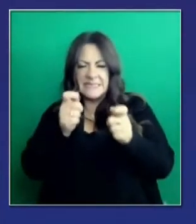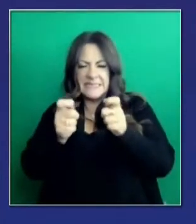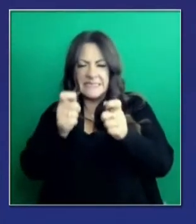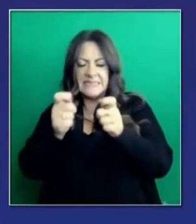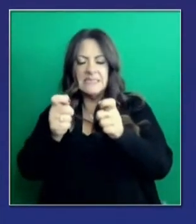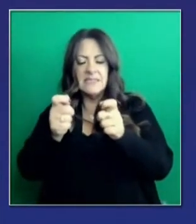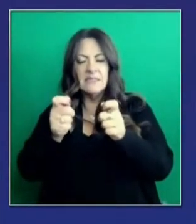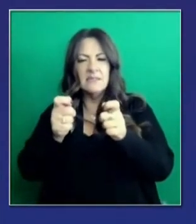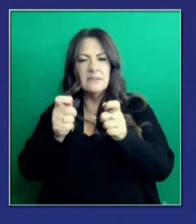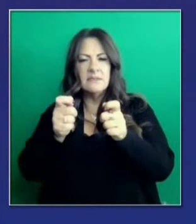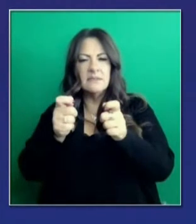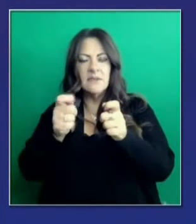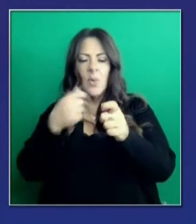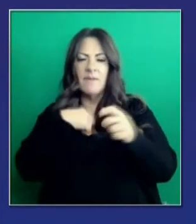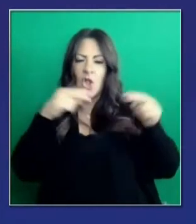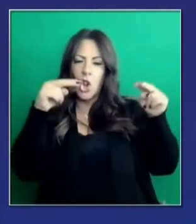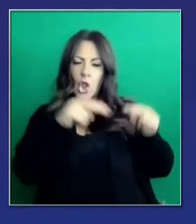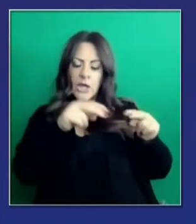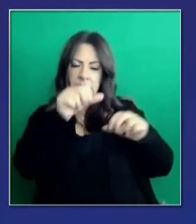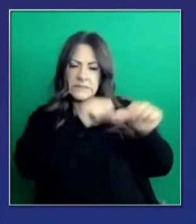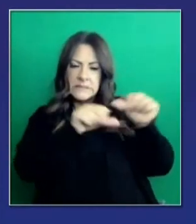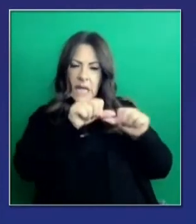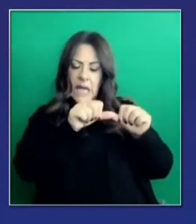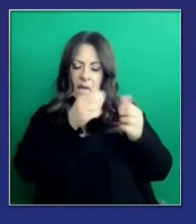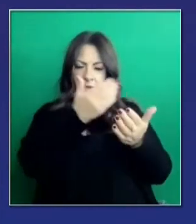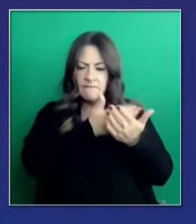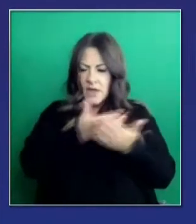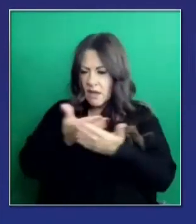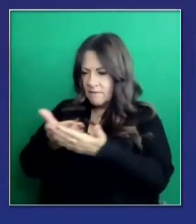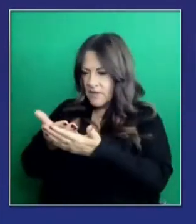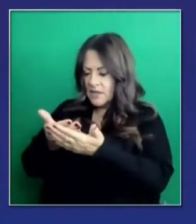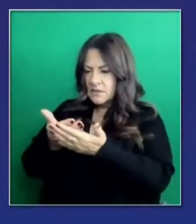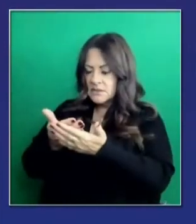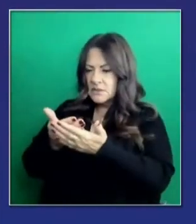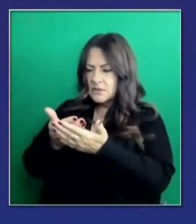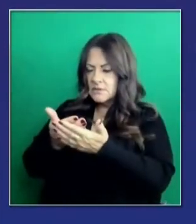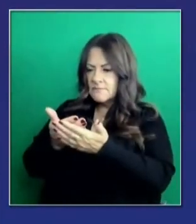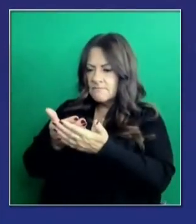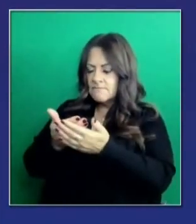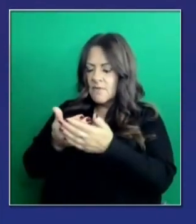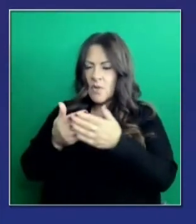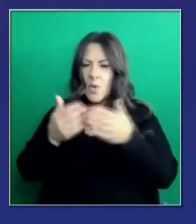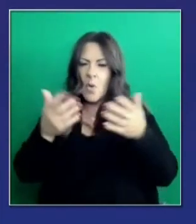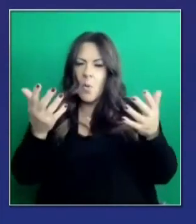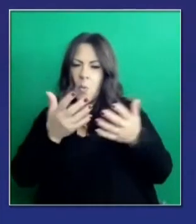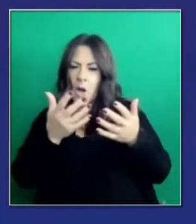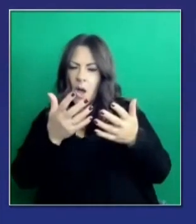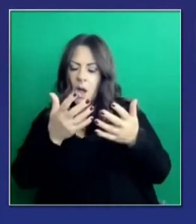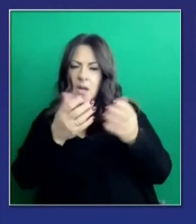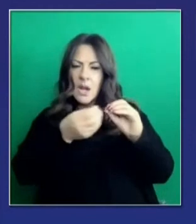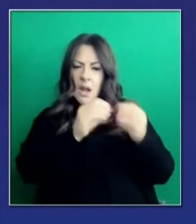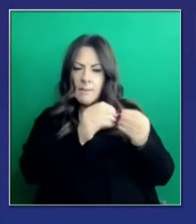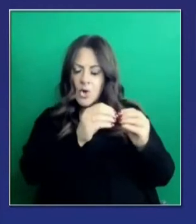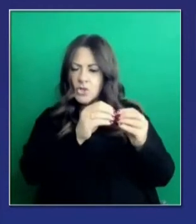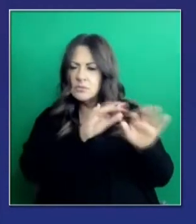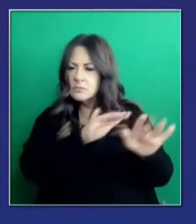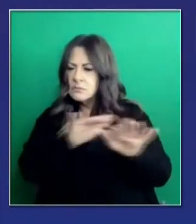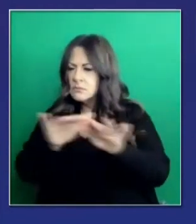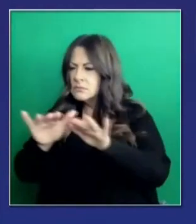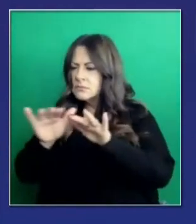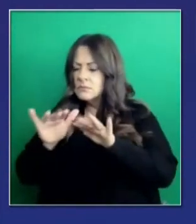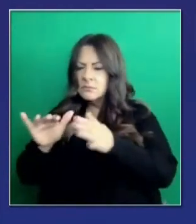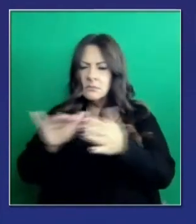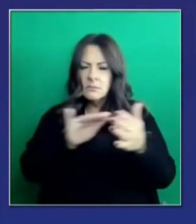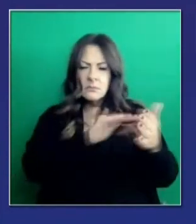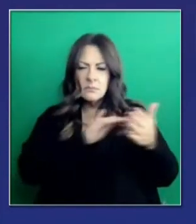taking a look at the facts, looking at these variables, including variants, looking at case rates, transmission rates, ICUs,